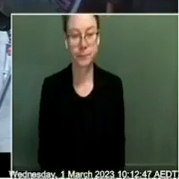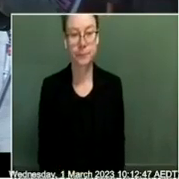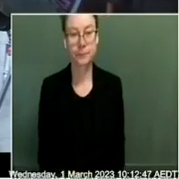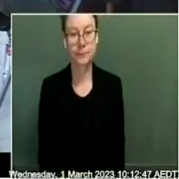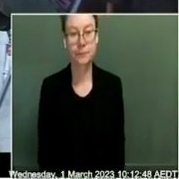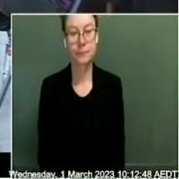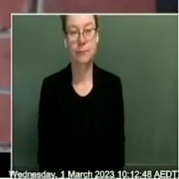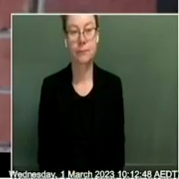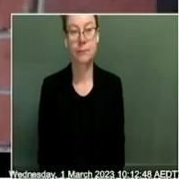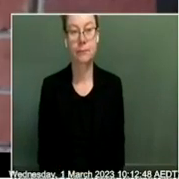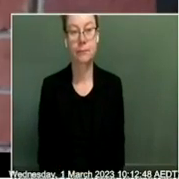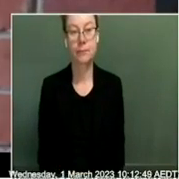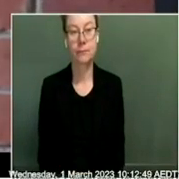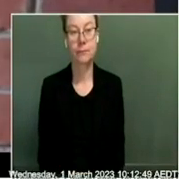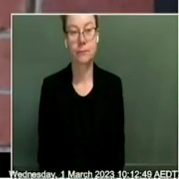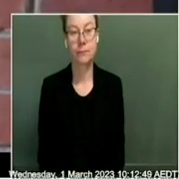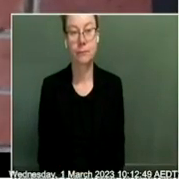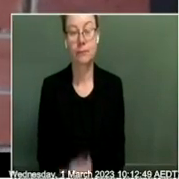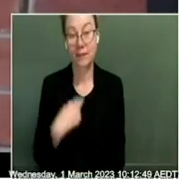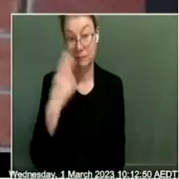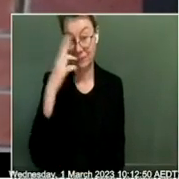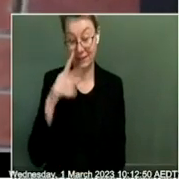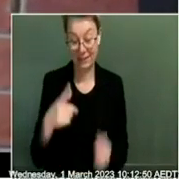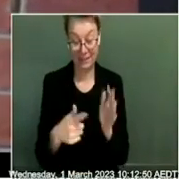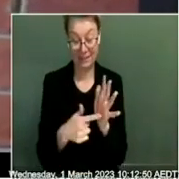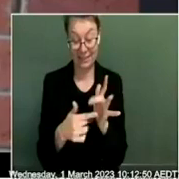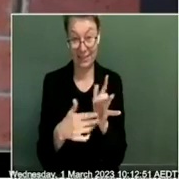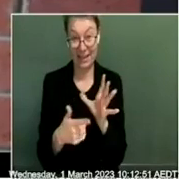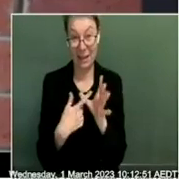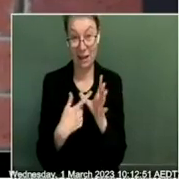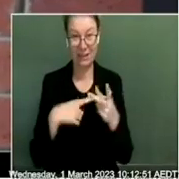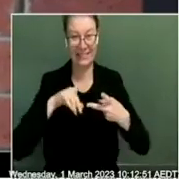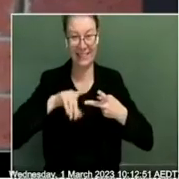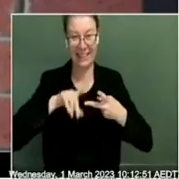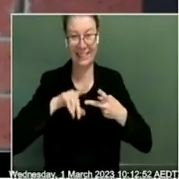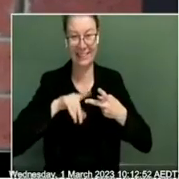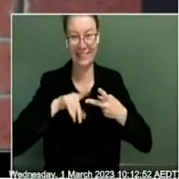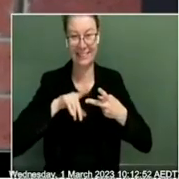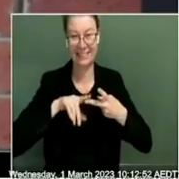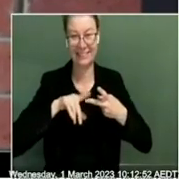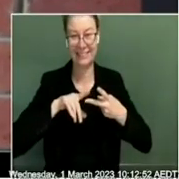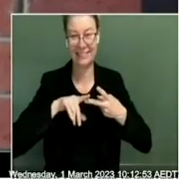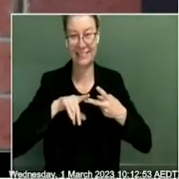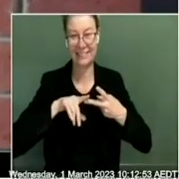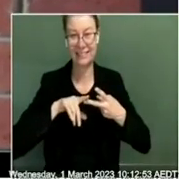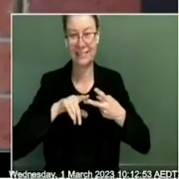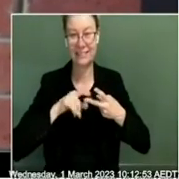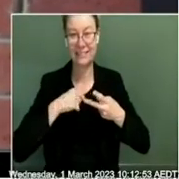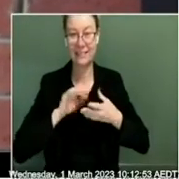Second born, had the privilege of caring for Mum the last 3 years of her life.